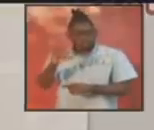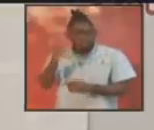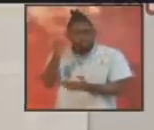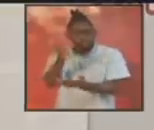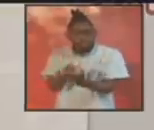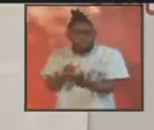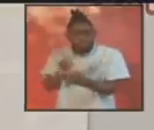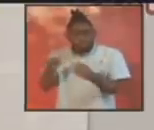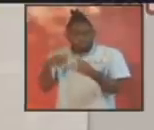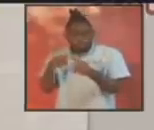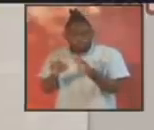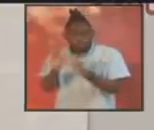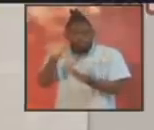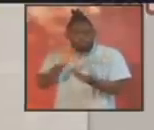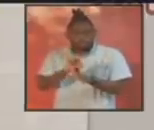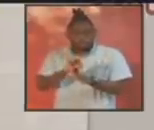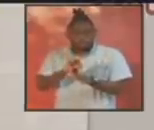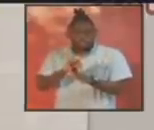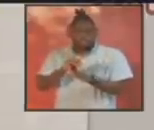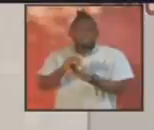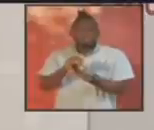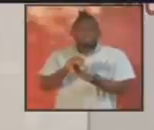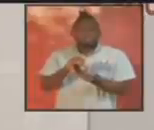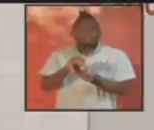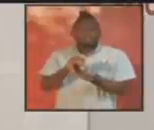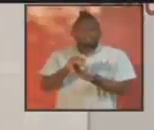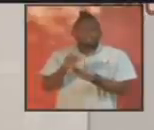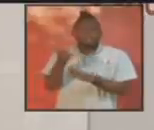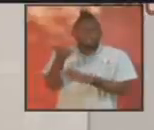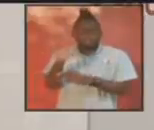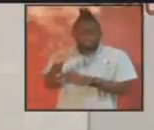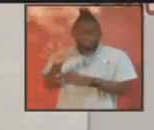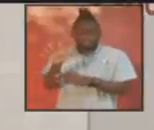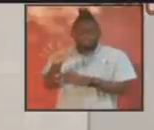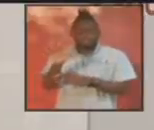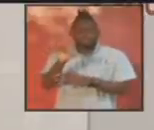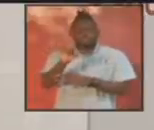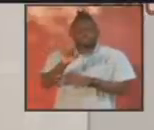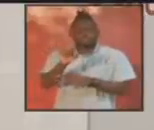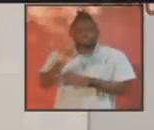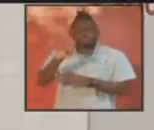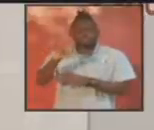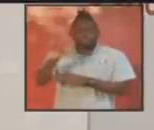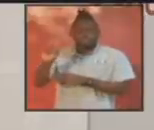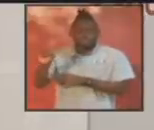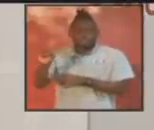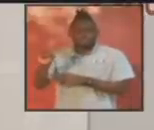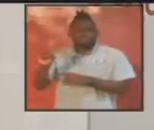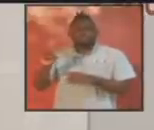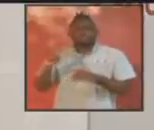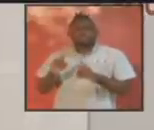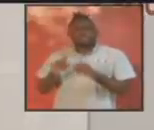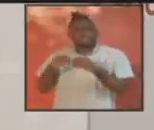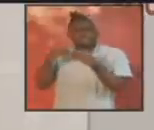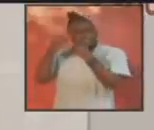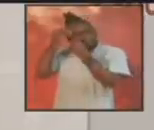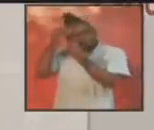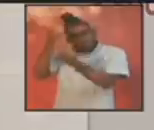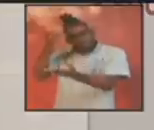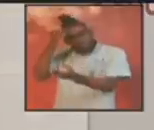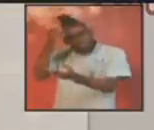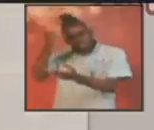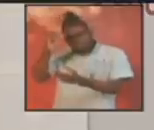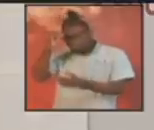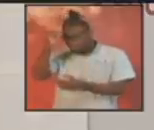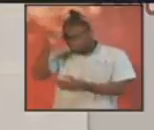February 2021. We conveyed the relevant information to the High Commission of India based